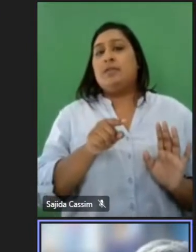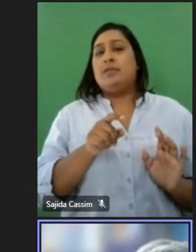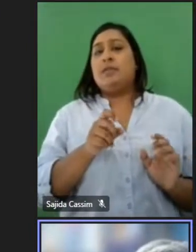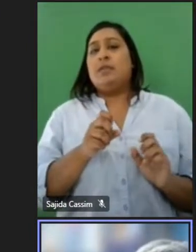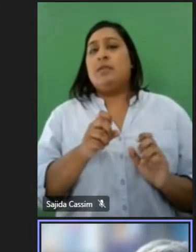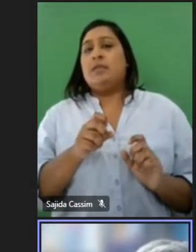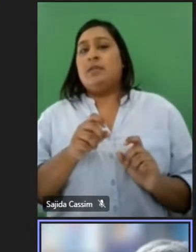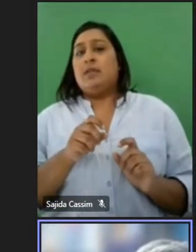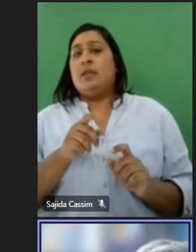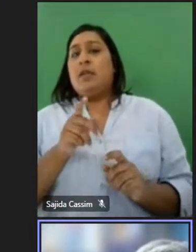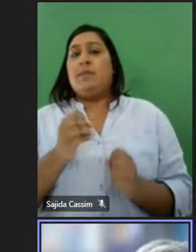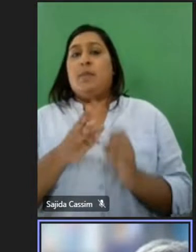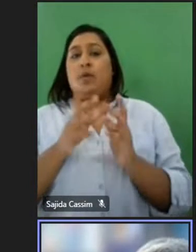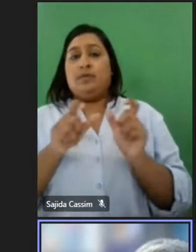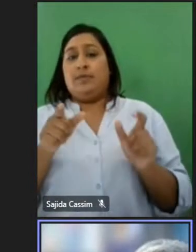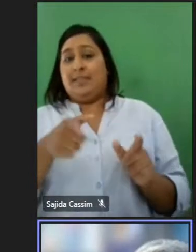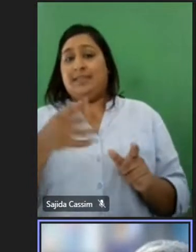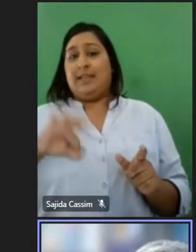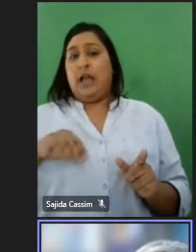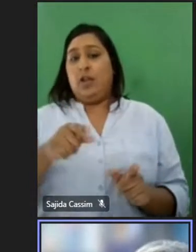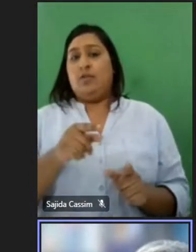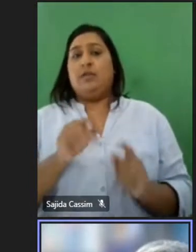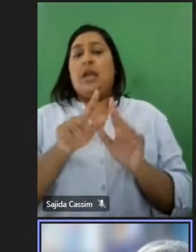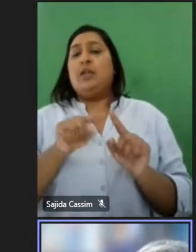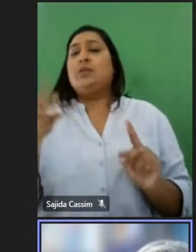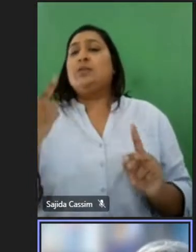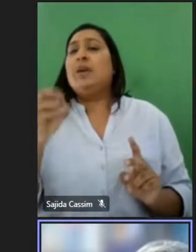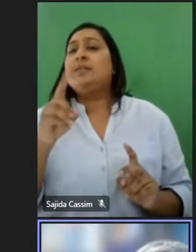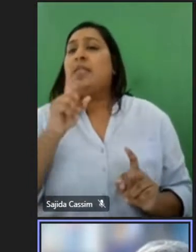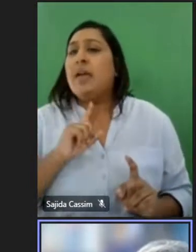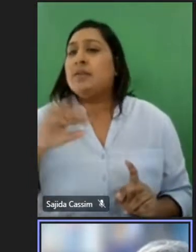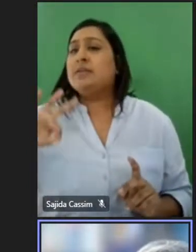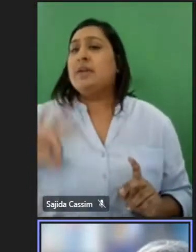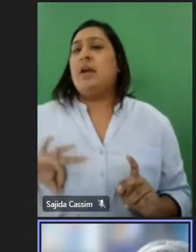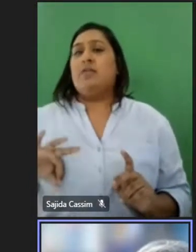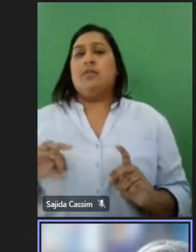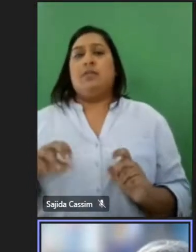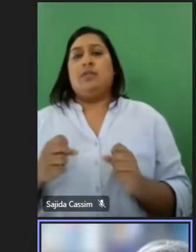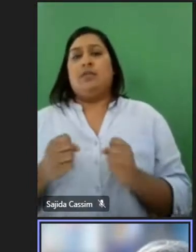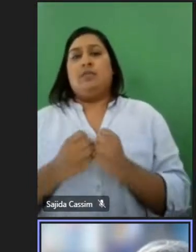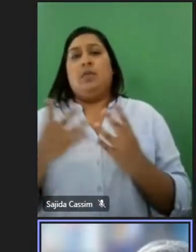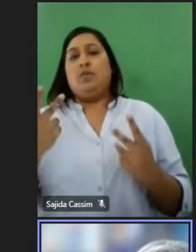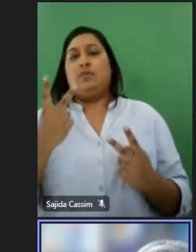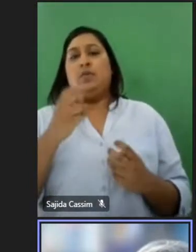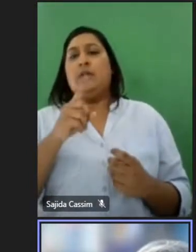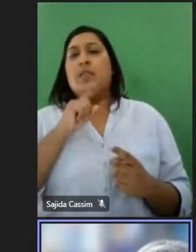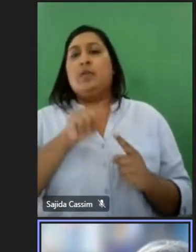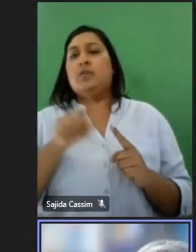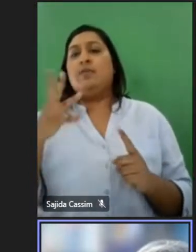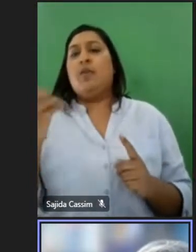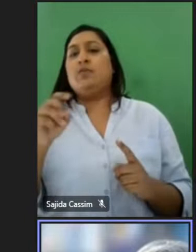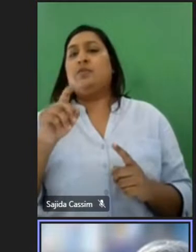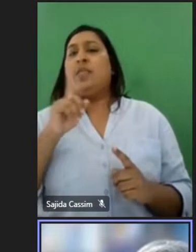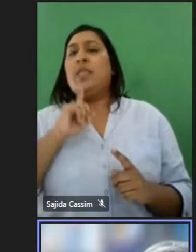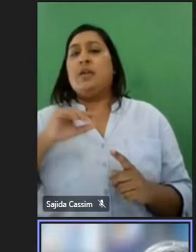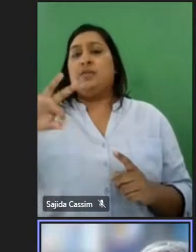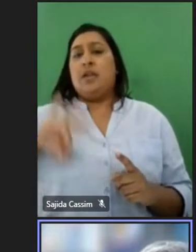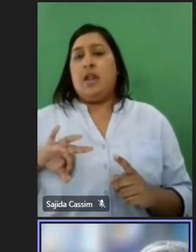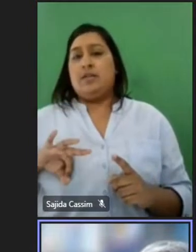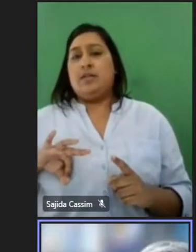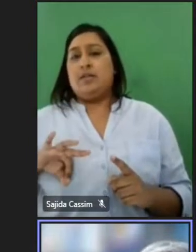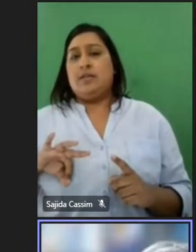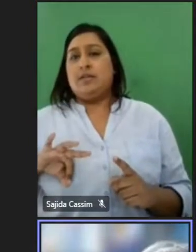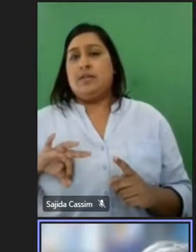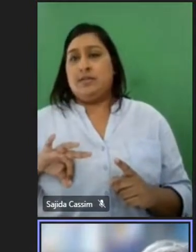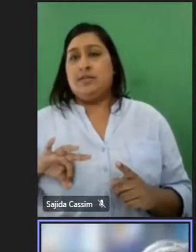and 20,000, and those earning between 20,000 and 40,000 per month, and only 1% had more